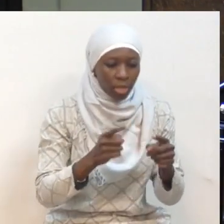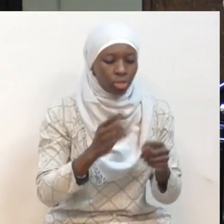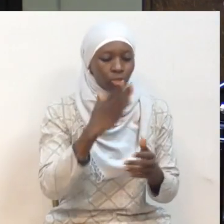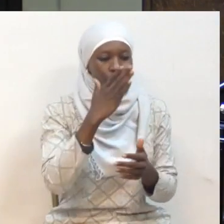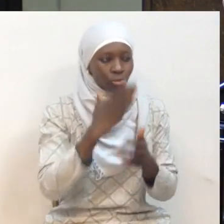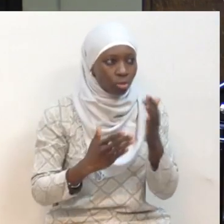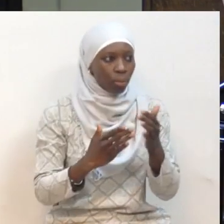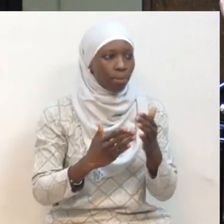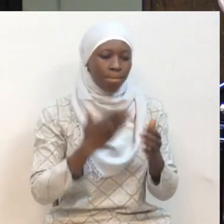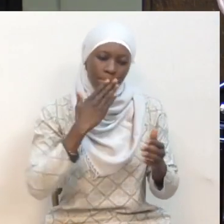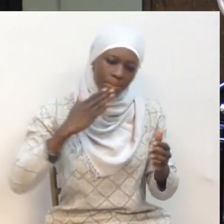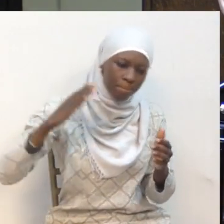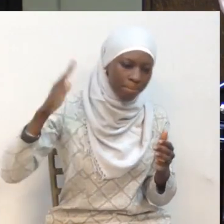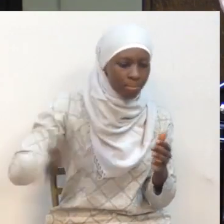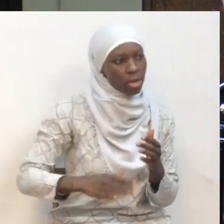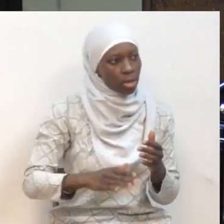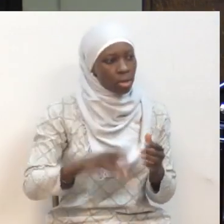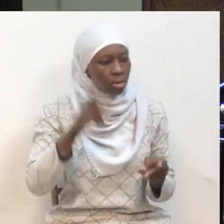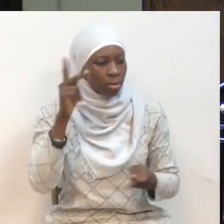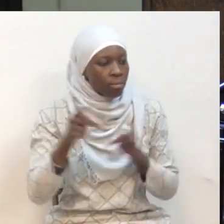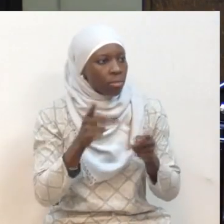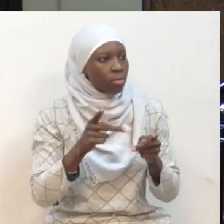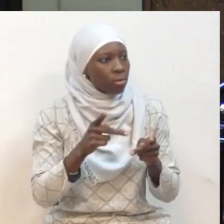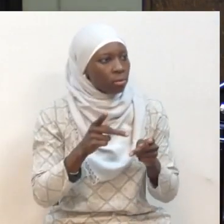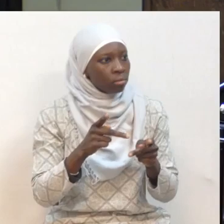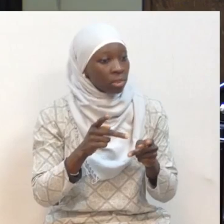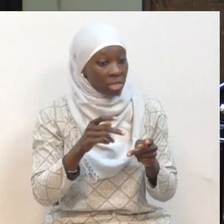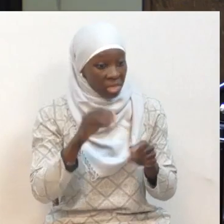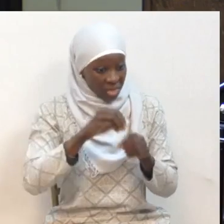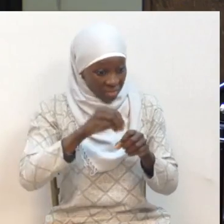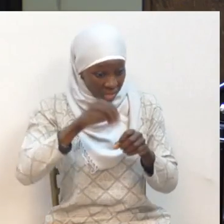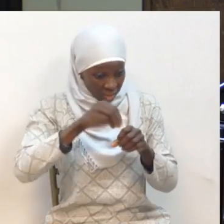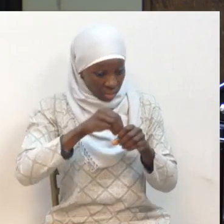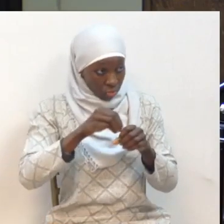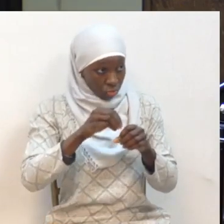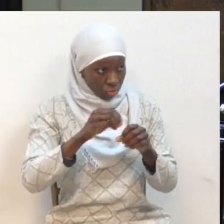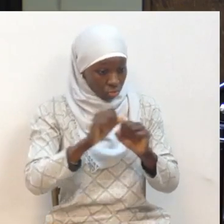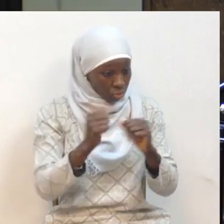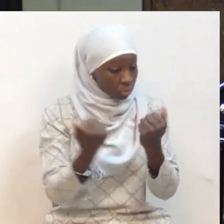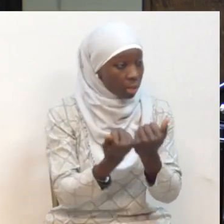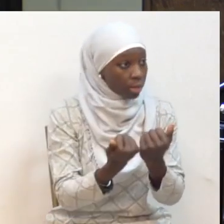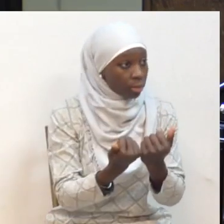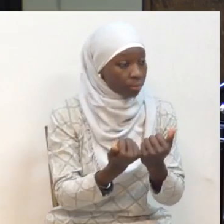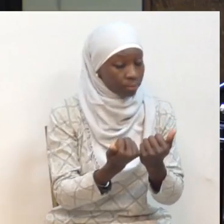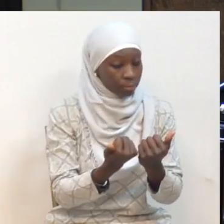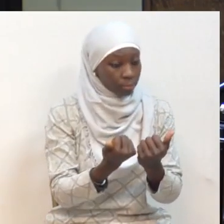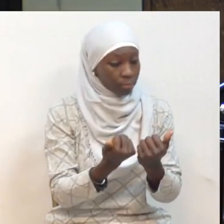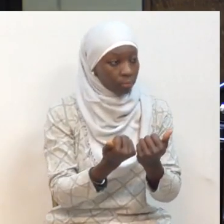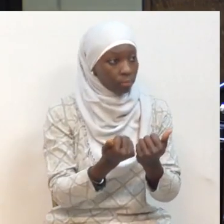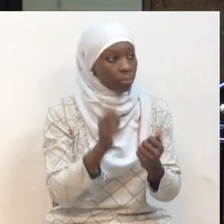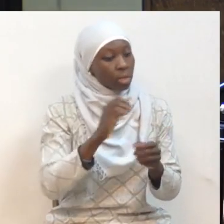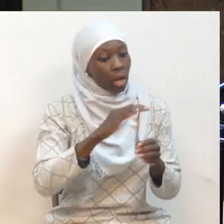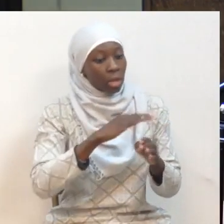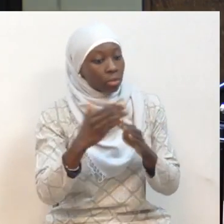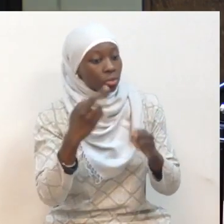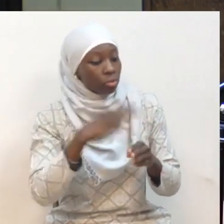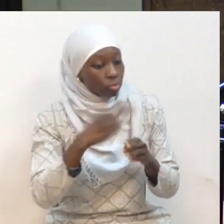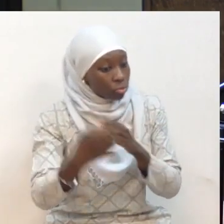society, which is not a Muslim society. And as a result, some of those women, they end up in